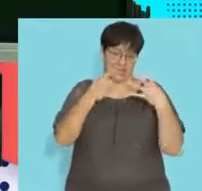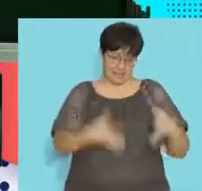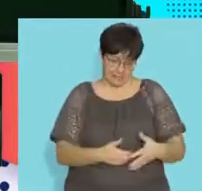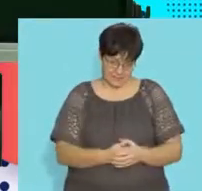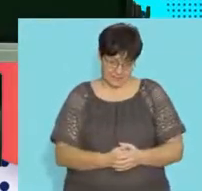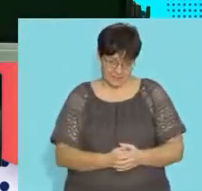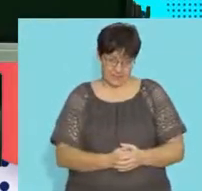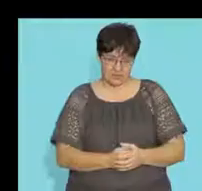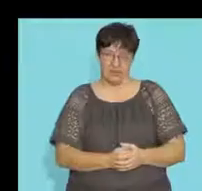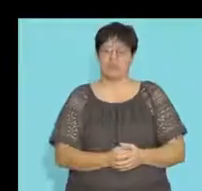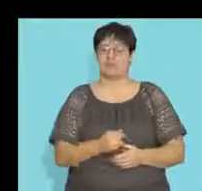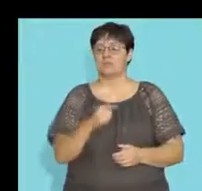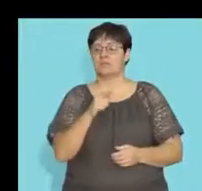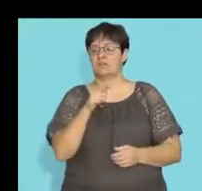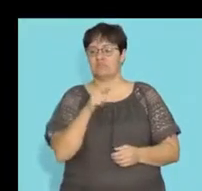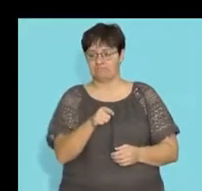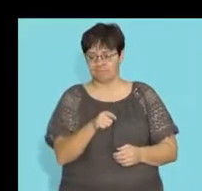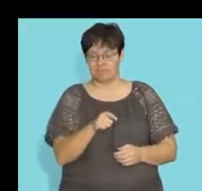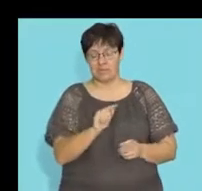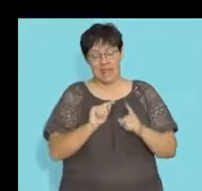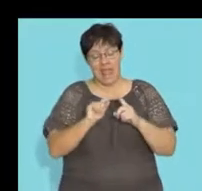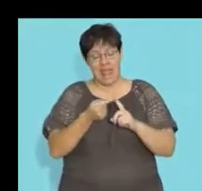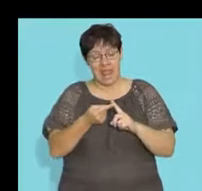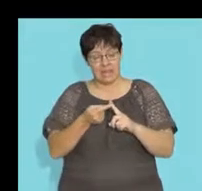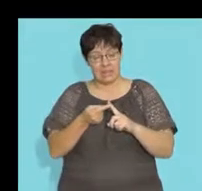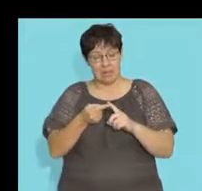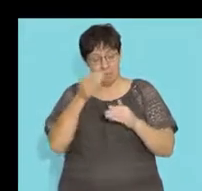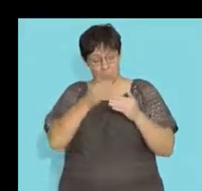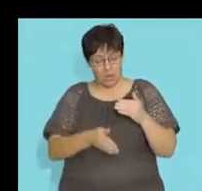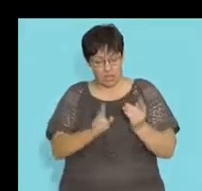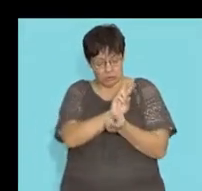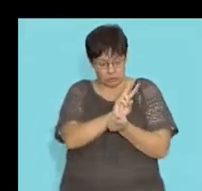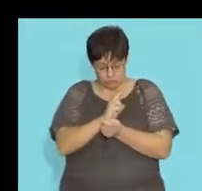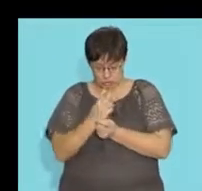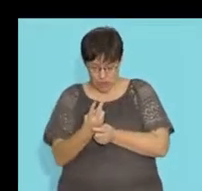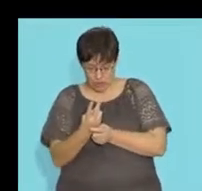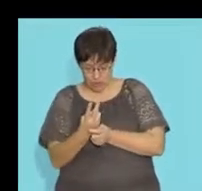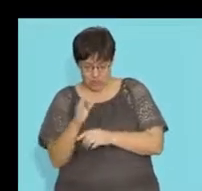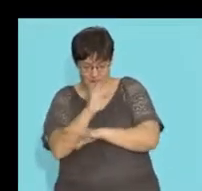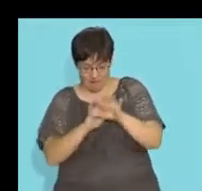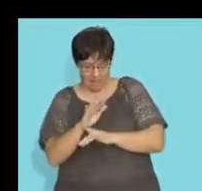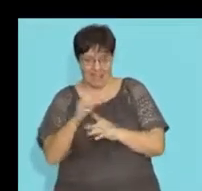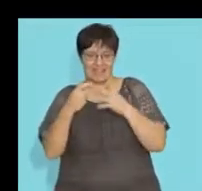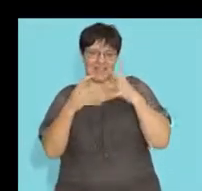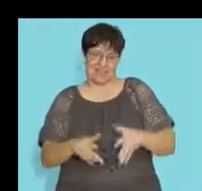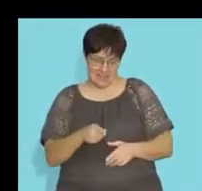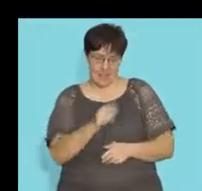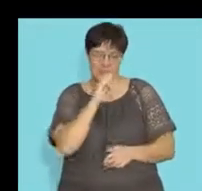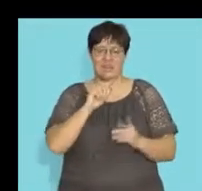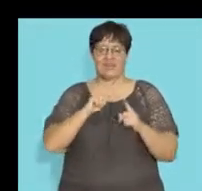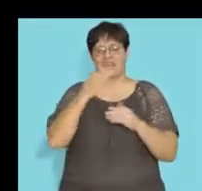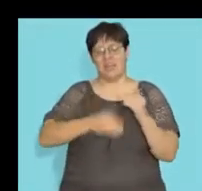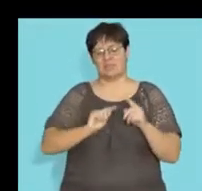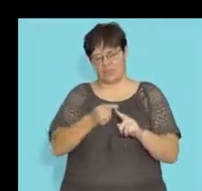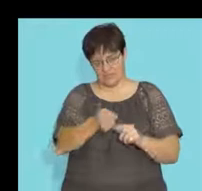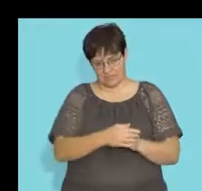point. So this, where that indicator will now have a color